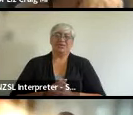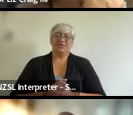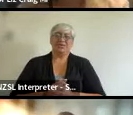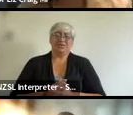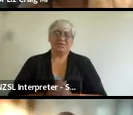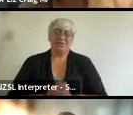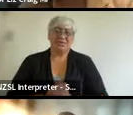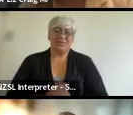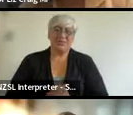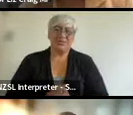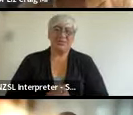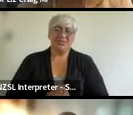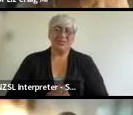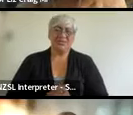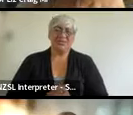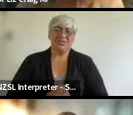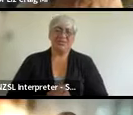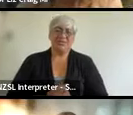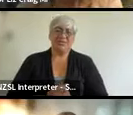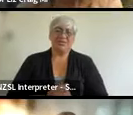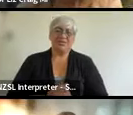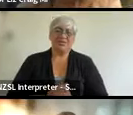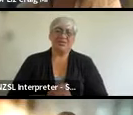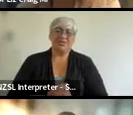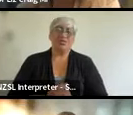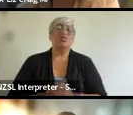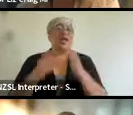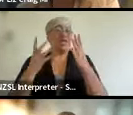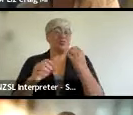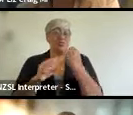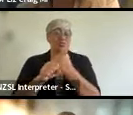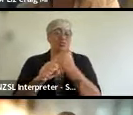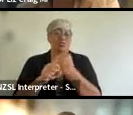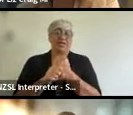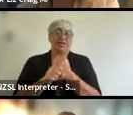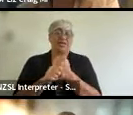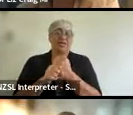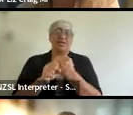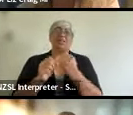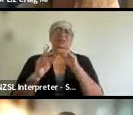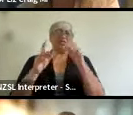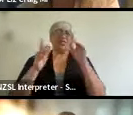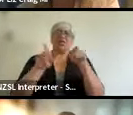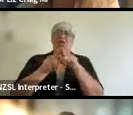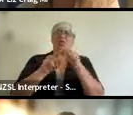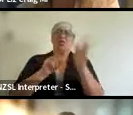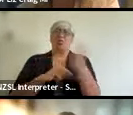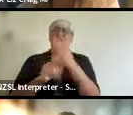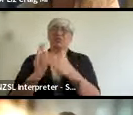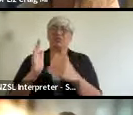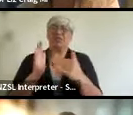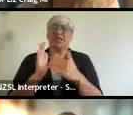paper, the cost of making society